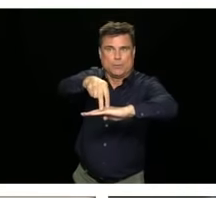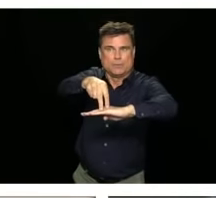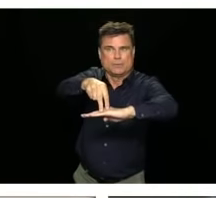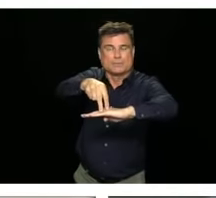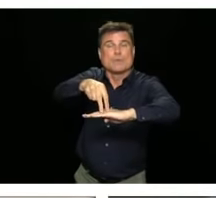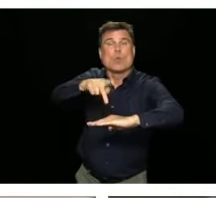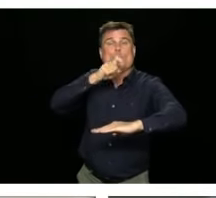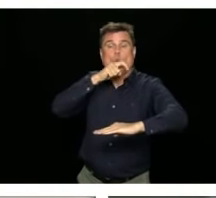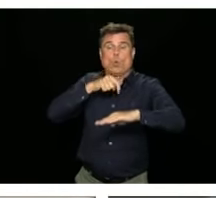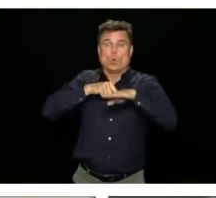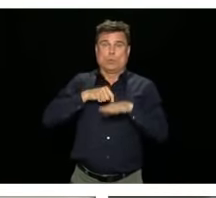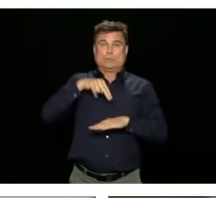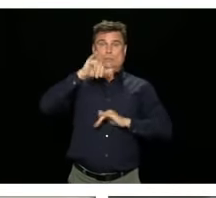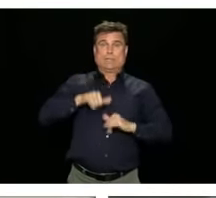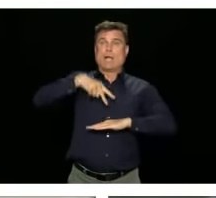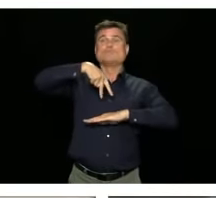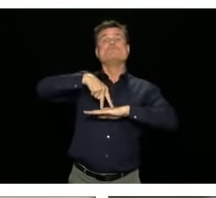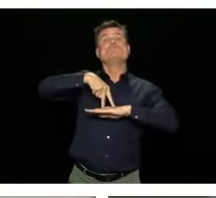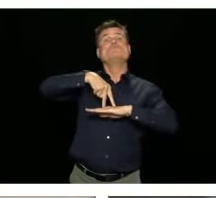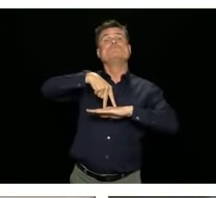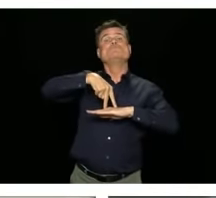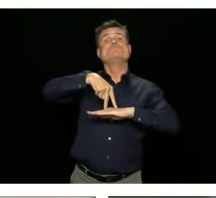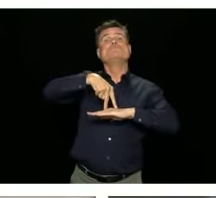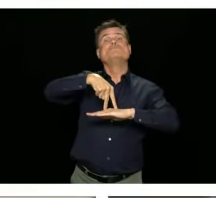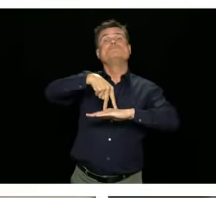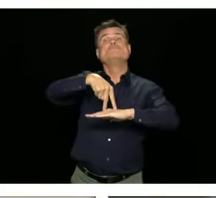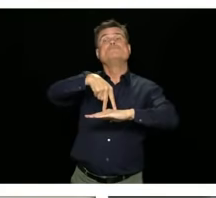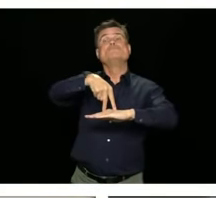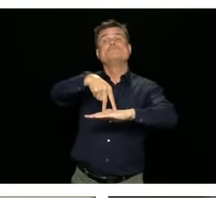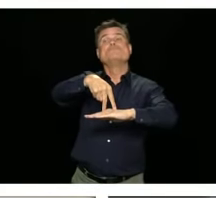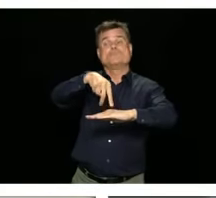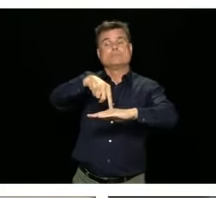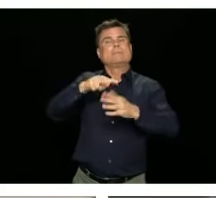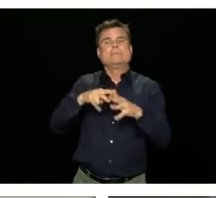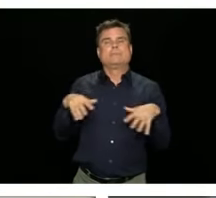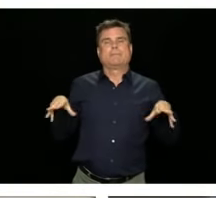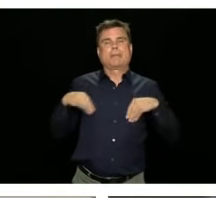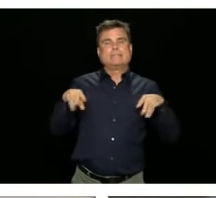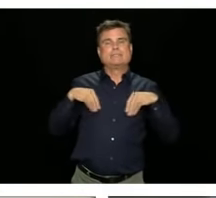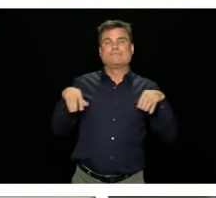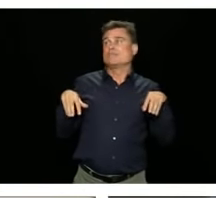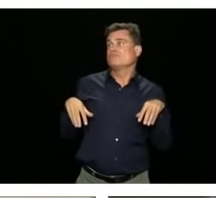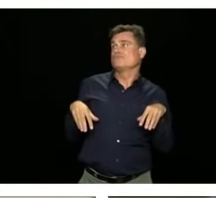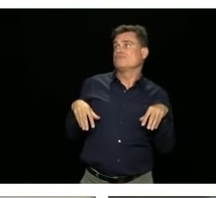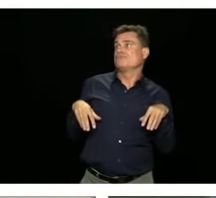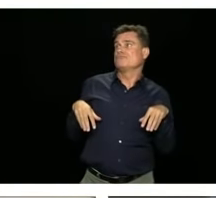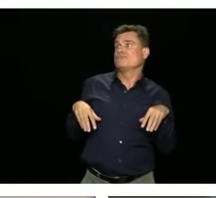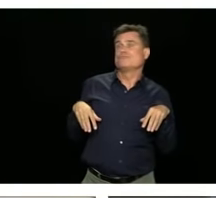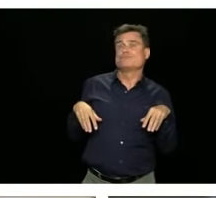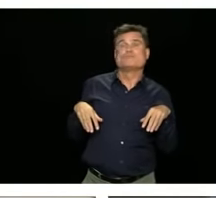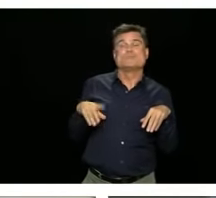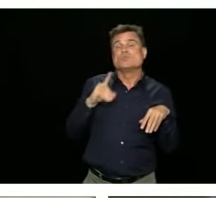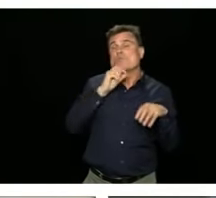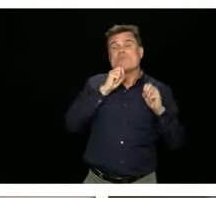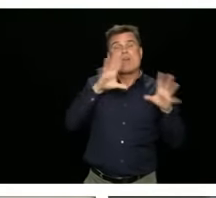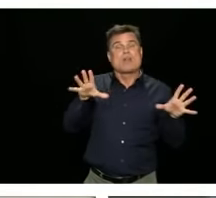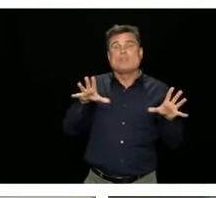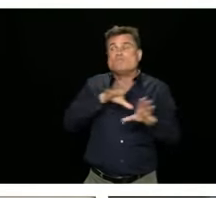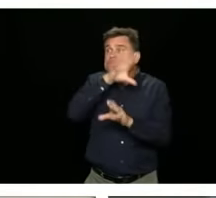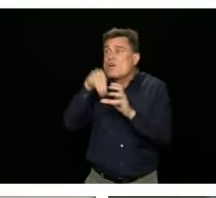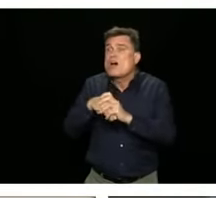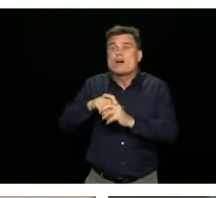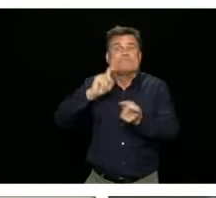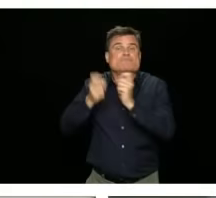so ingrained in society that to not do something, you are contributing to the preservation of the system. Yes. Now, the